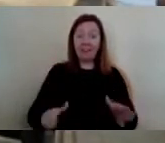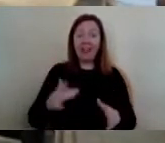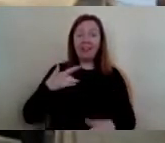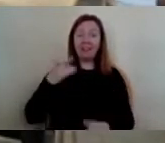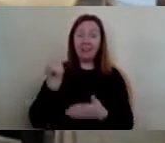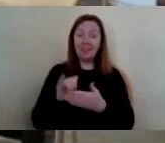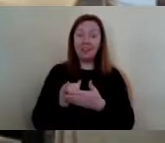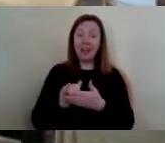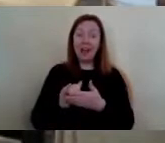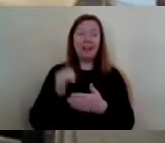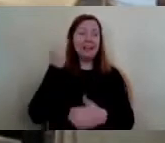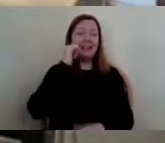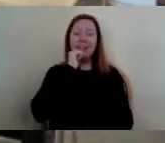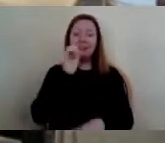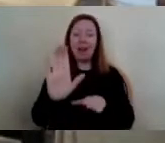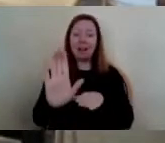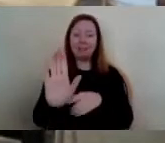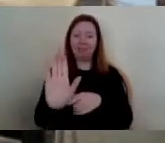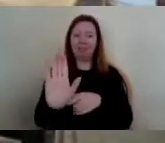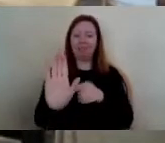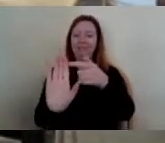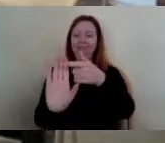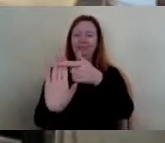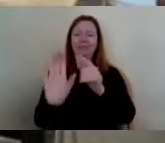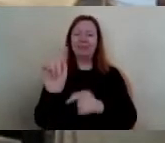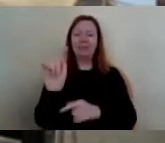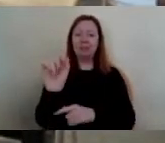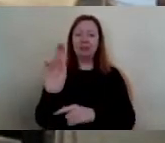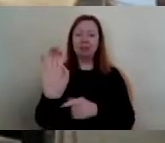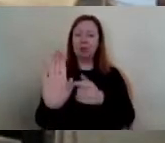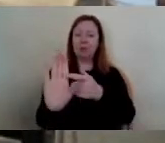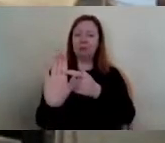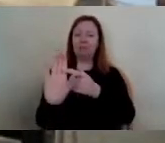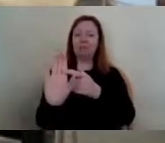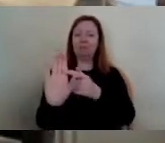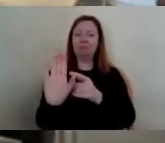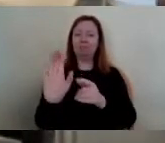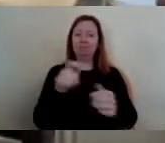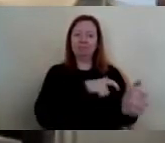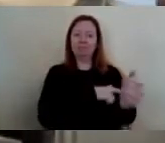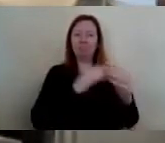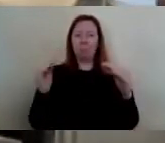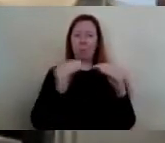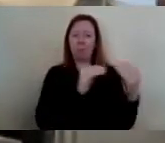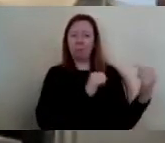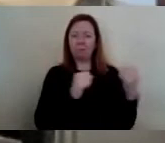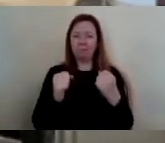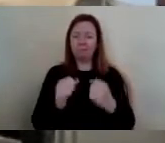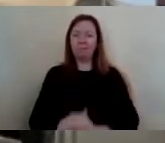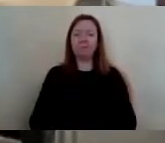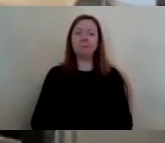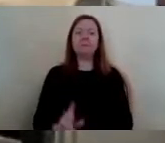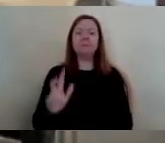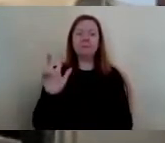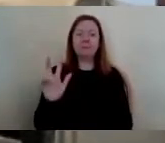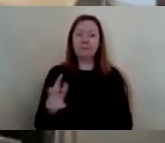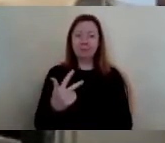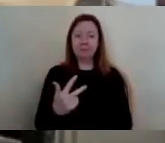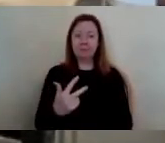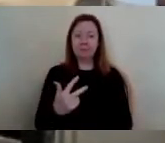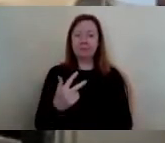thigh, draw those toes back towards your knee. Flex that muscle just a little bit greater. Here we go. Here's